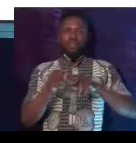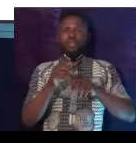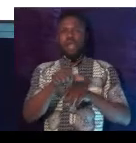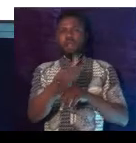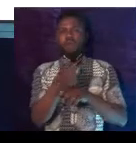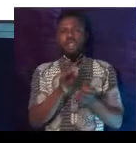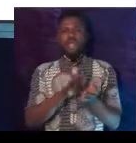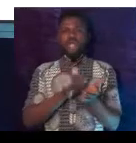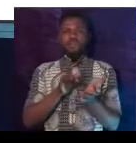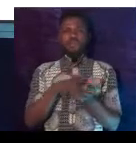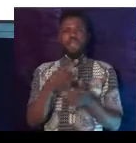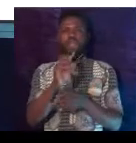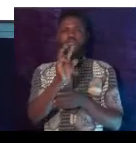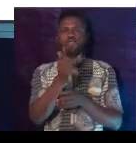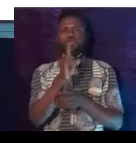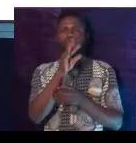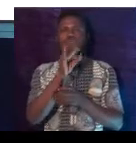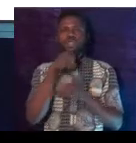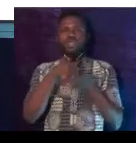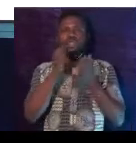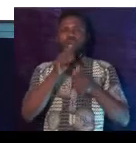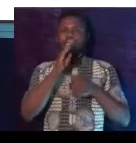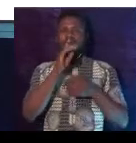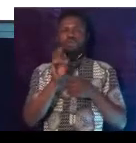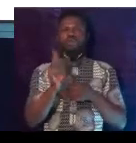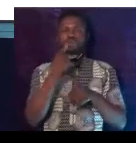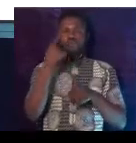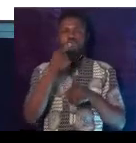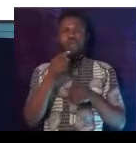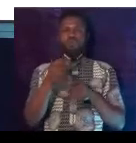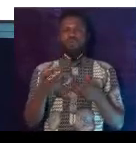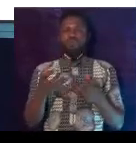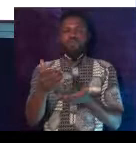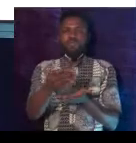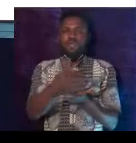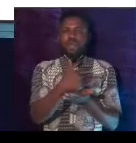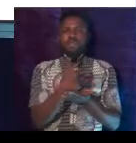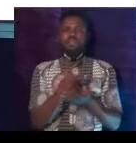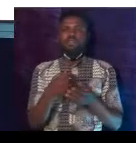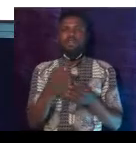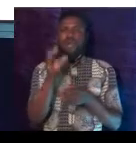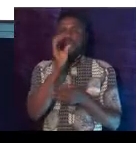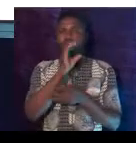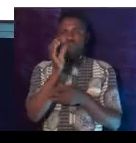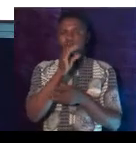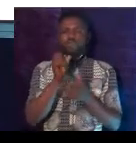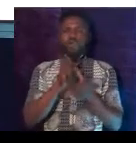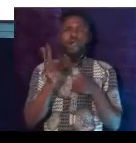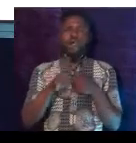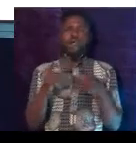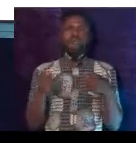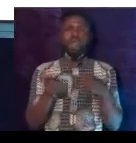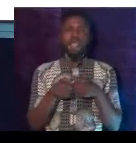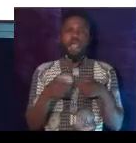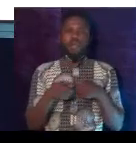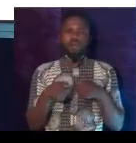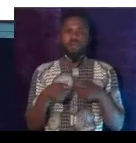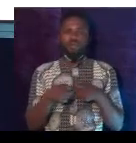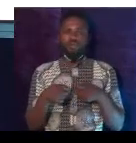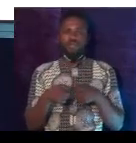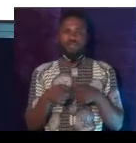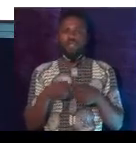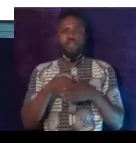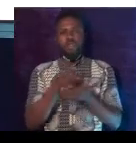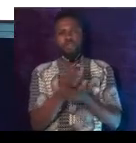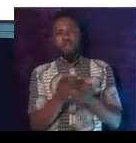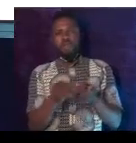rails. That's another advantage. The third one is it can be used for generating heat and electricity. We use friction to generate